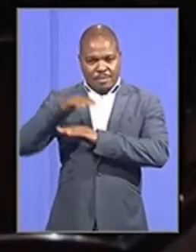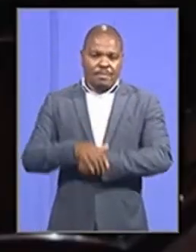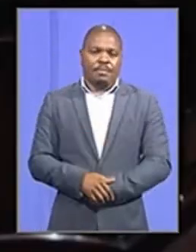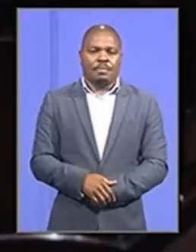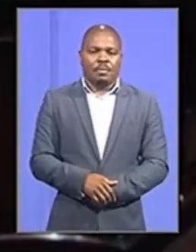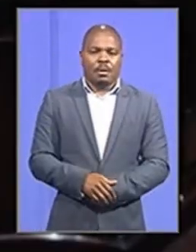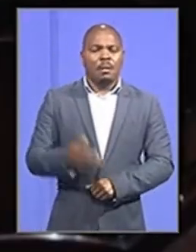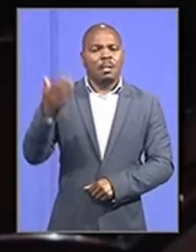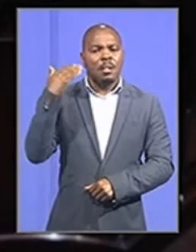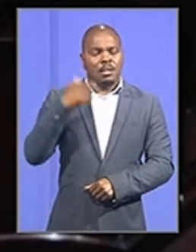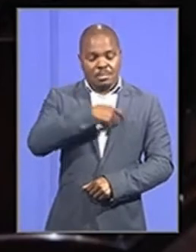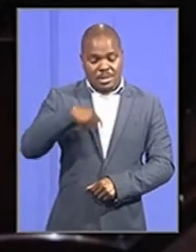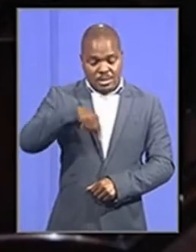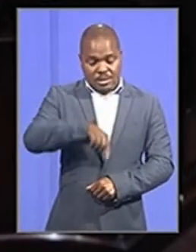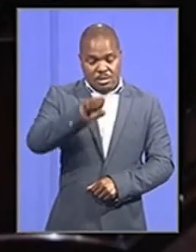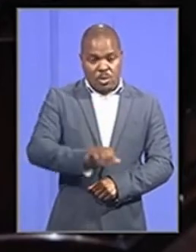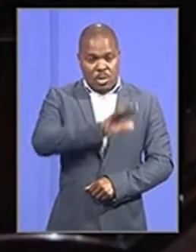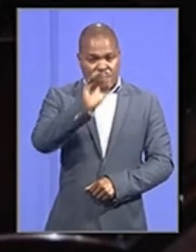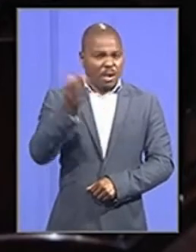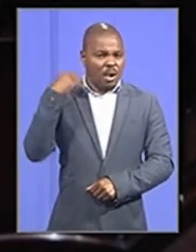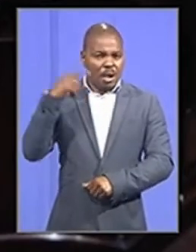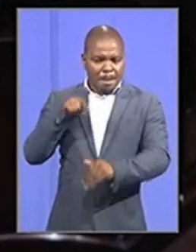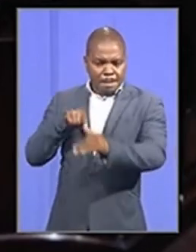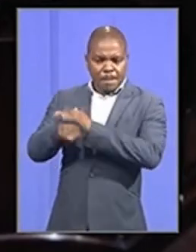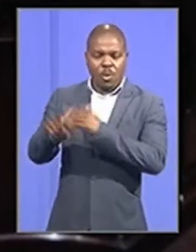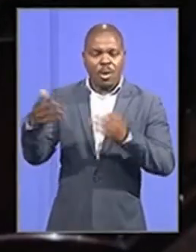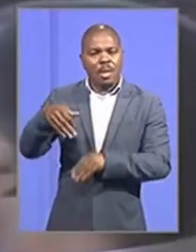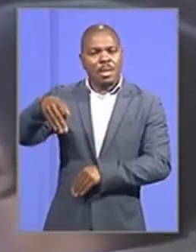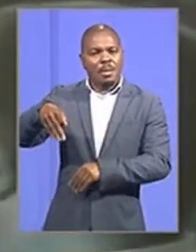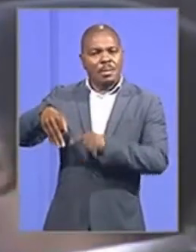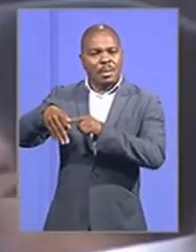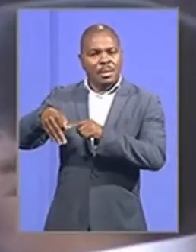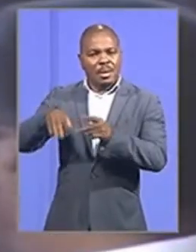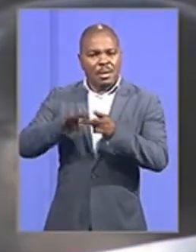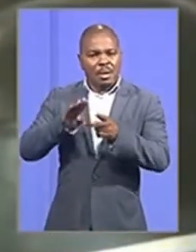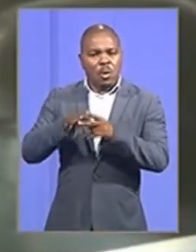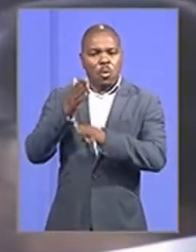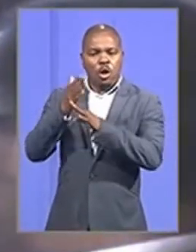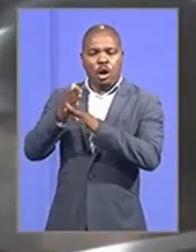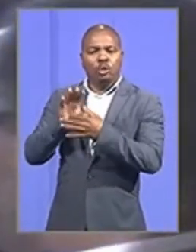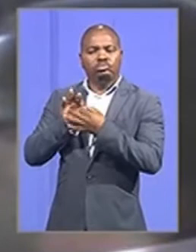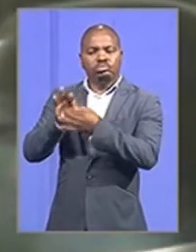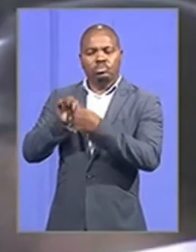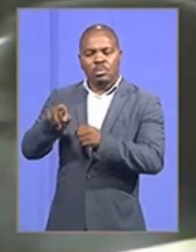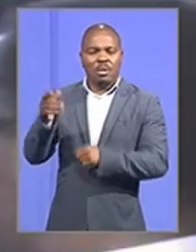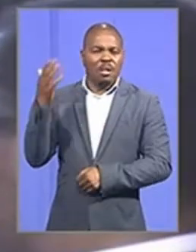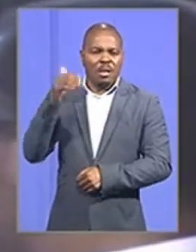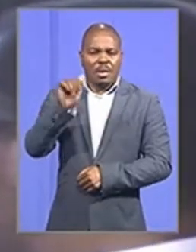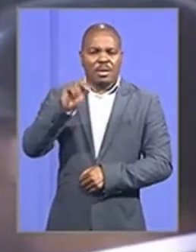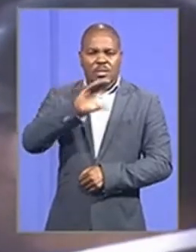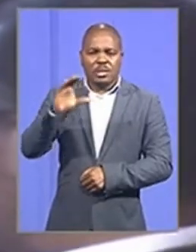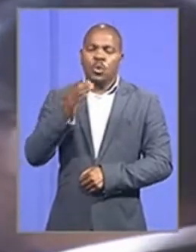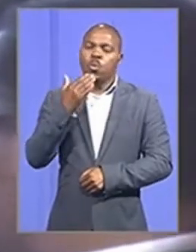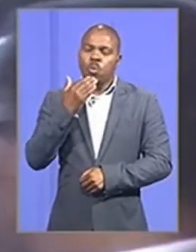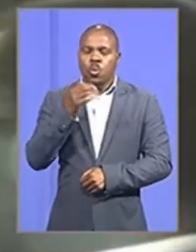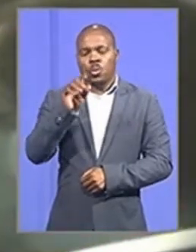wa Maloba wa Afrika Borwa yo neng a le kwa Botshabelo kwa Namibia, yo neng a dira le mopresidente wa Maloba wa ANC OR